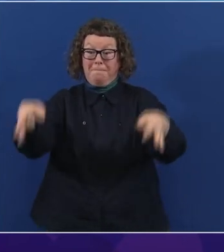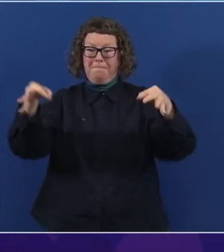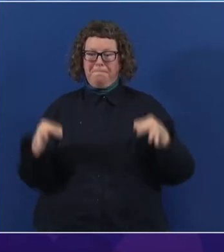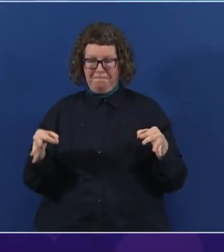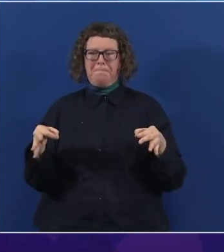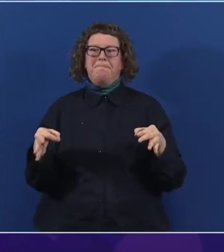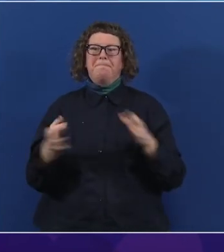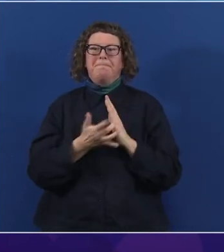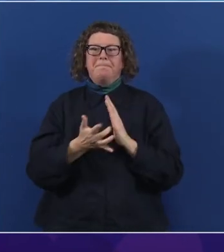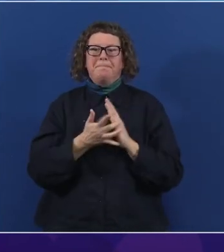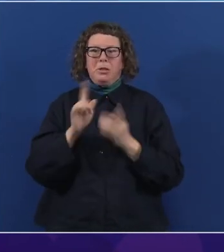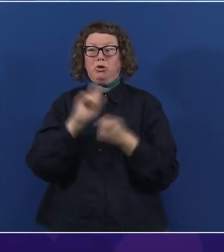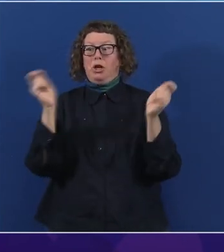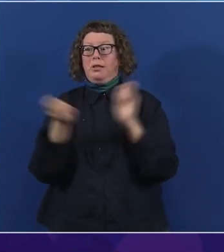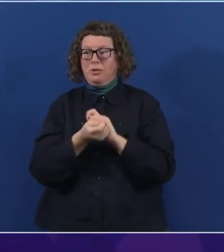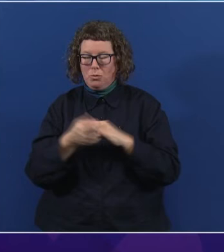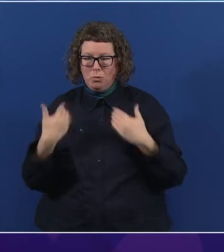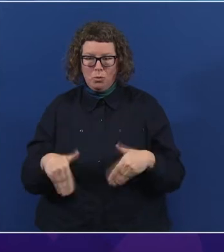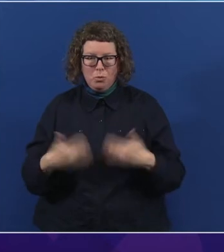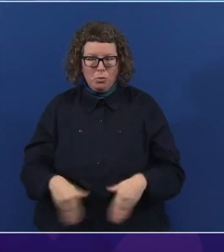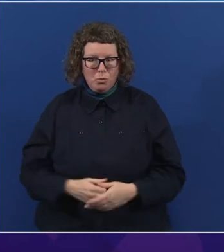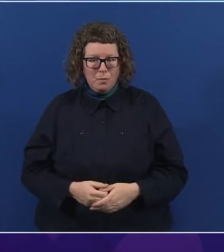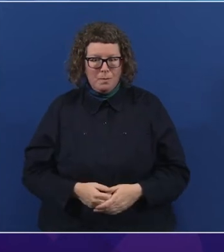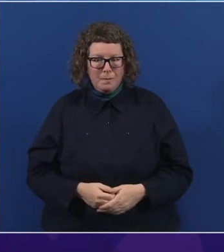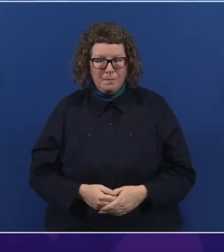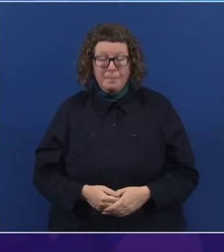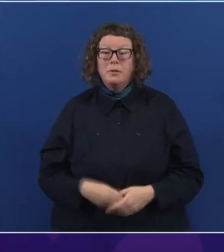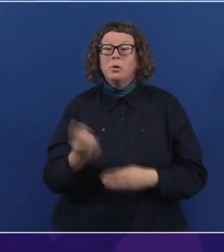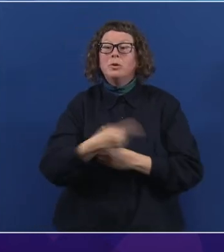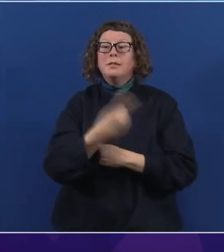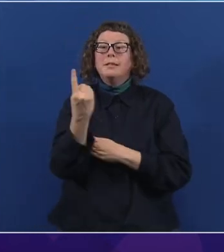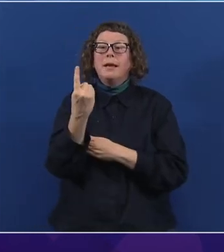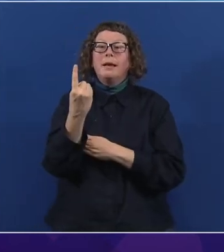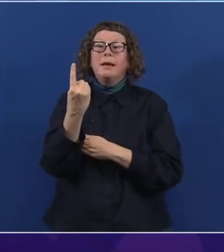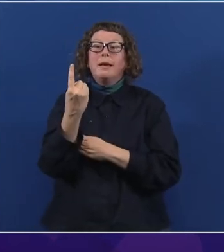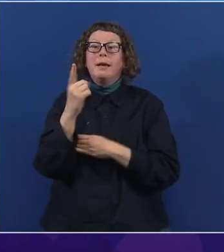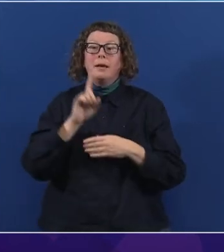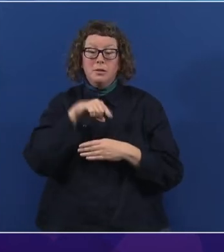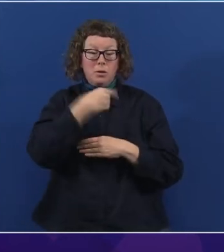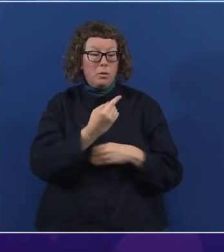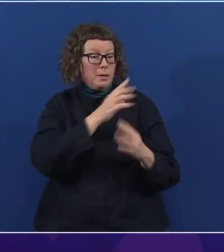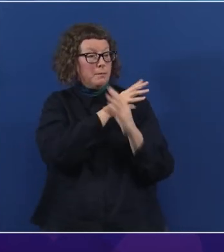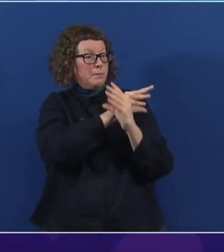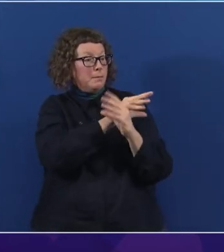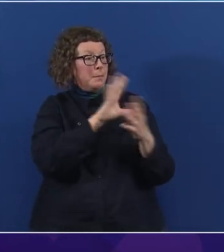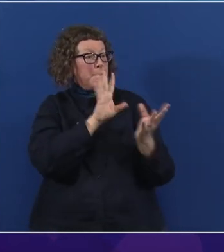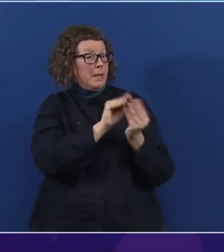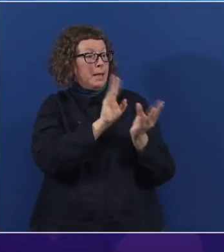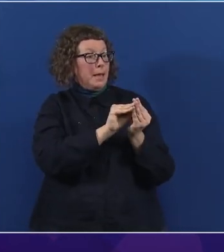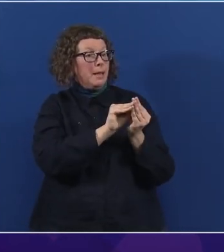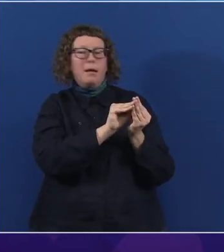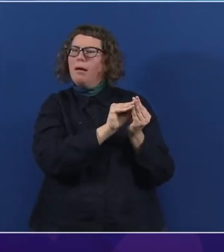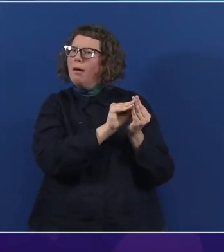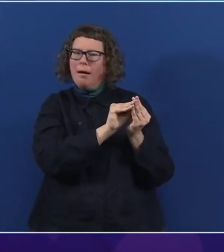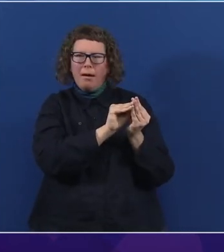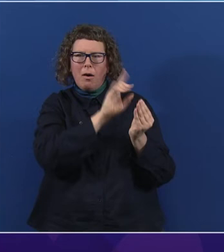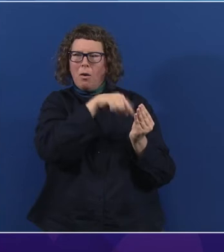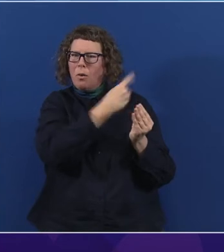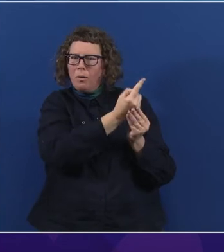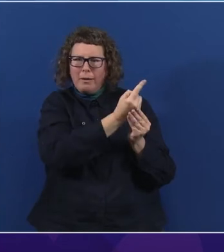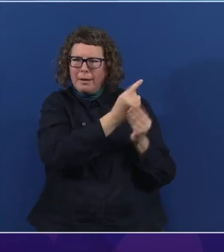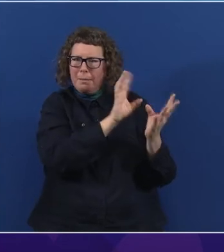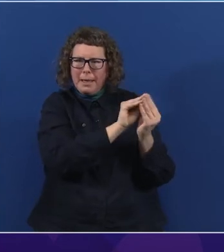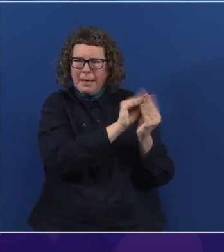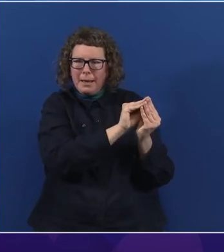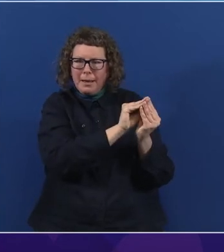schedule on those changes. And so today it's not just a Zoom meeting, it's actually we're using it as a productivity